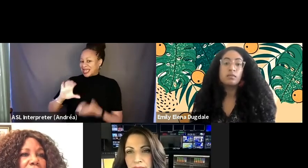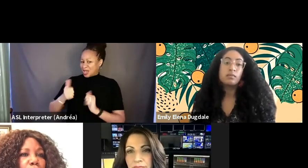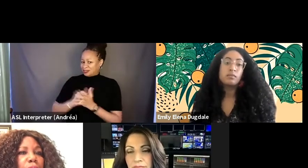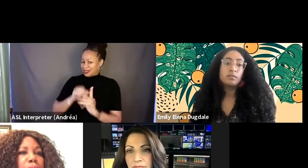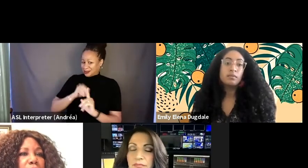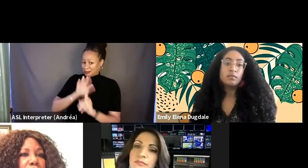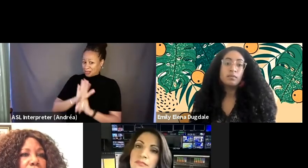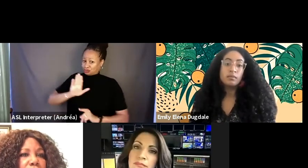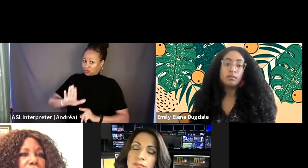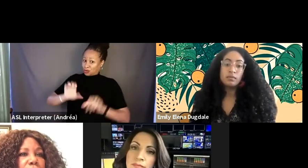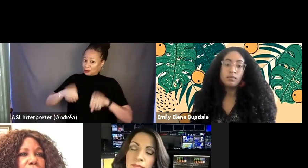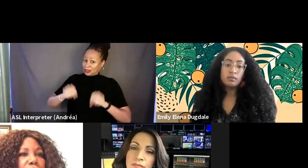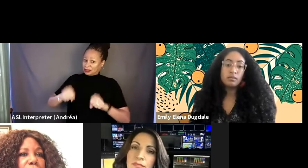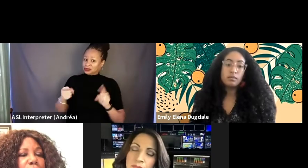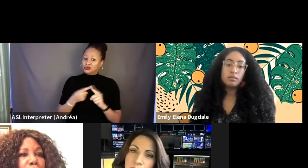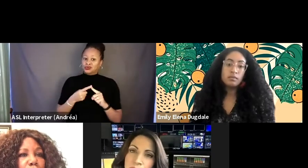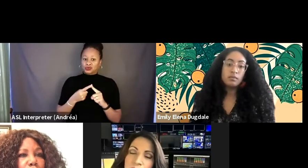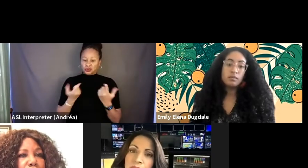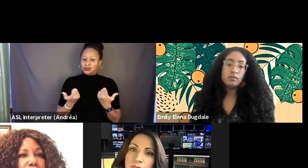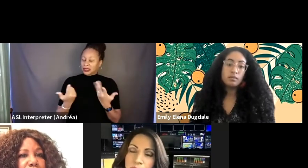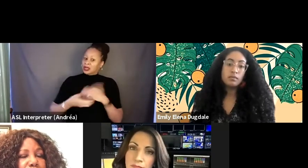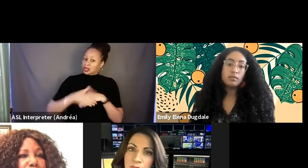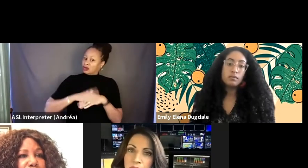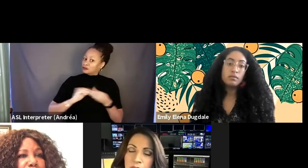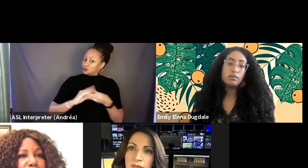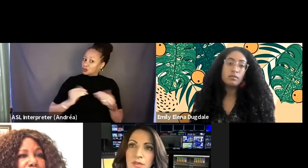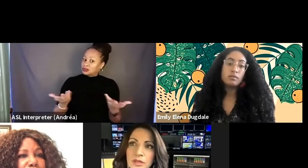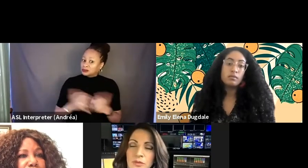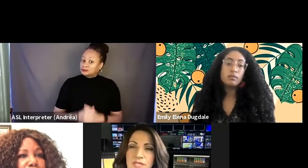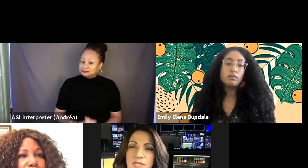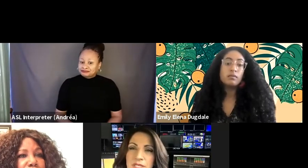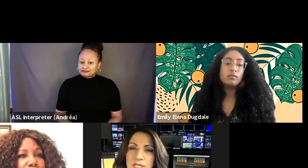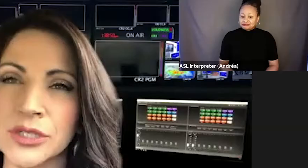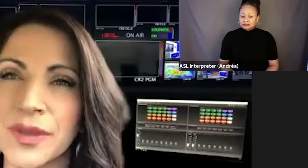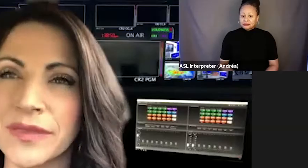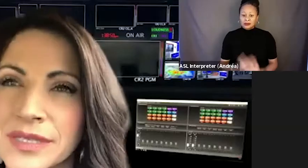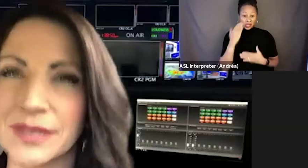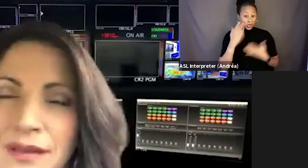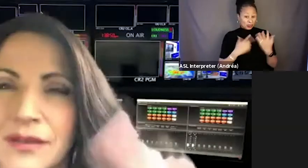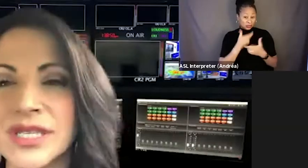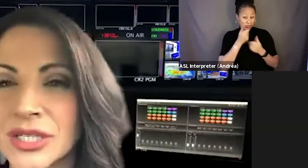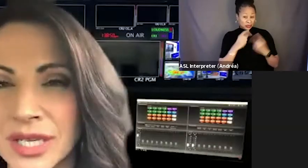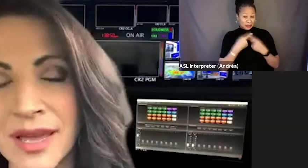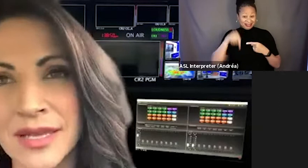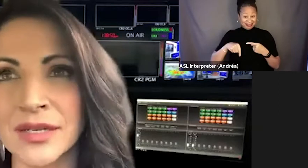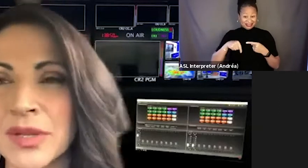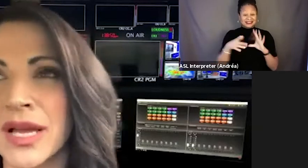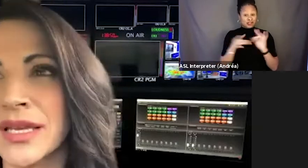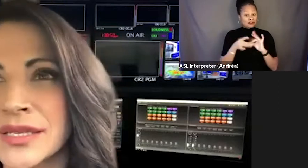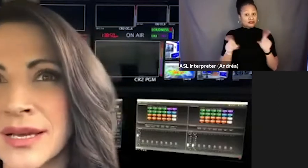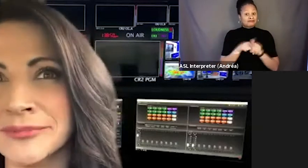impact your ability to cover stories? You know, what's interesting about this conversation as